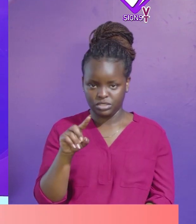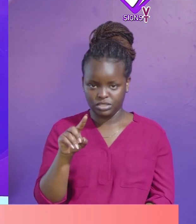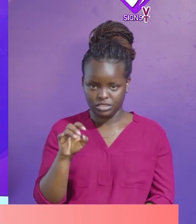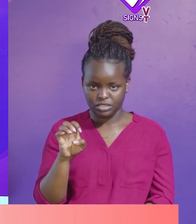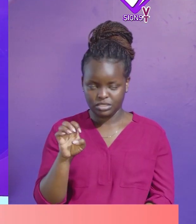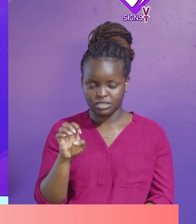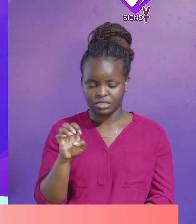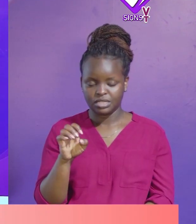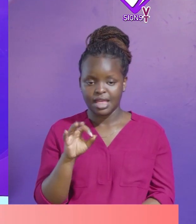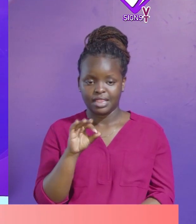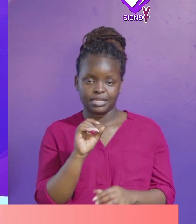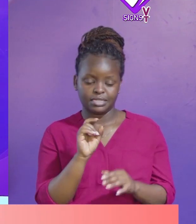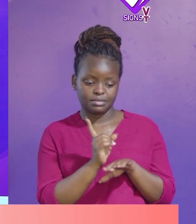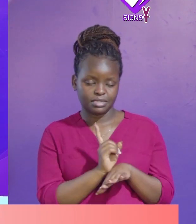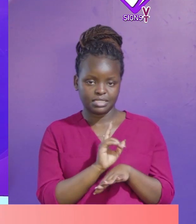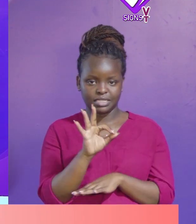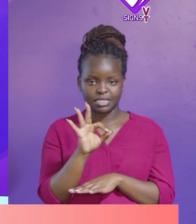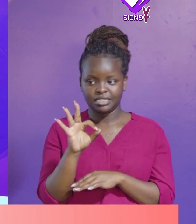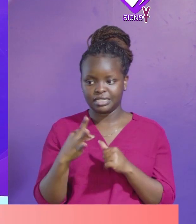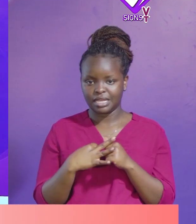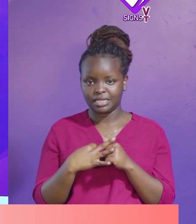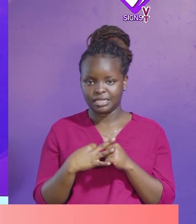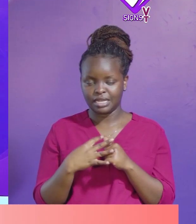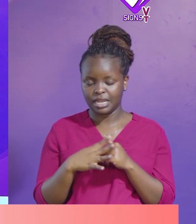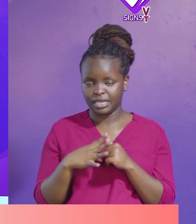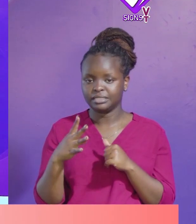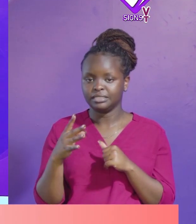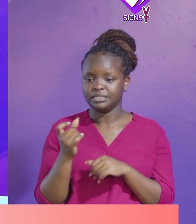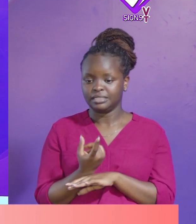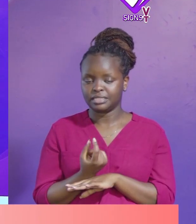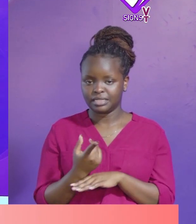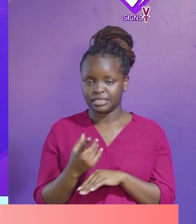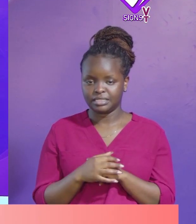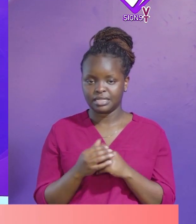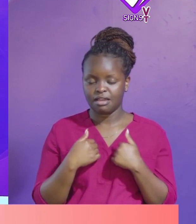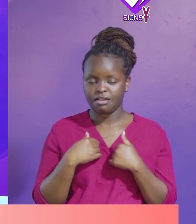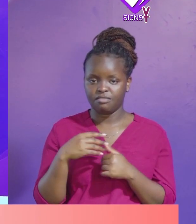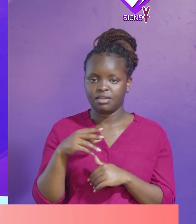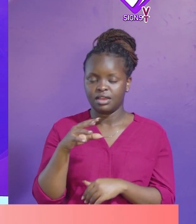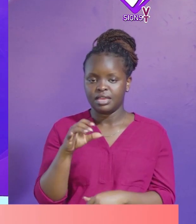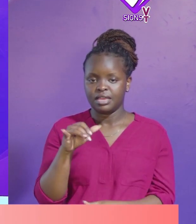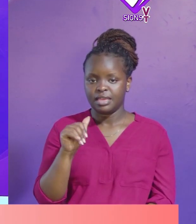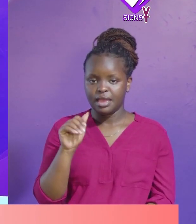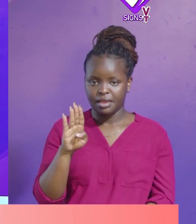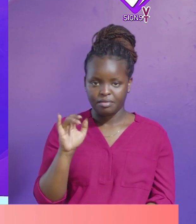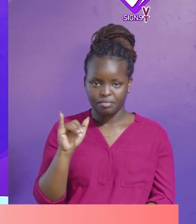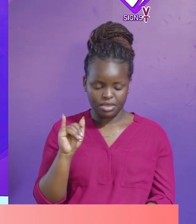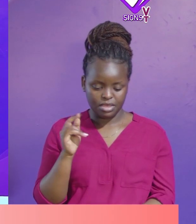30 minutes, 39 seconds and 65 milliseconds. We have Winfred Yavi. She won women's